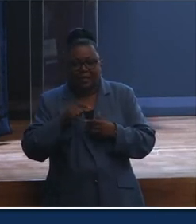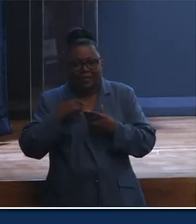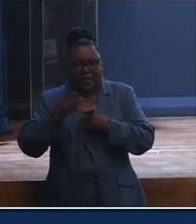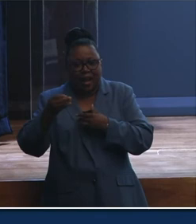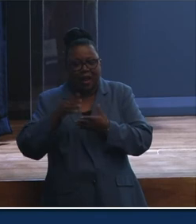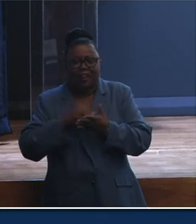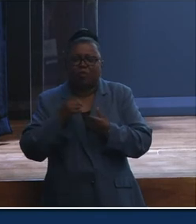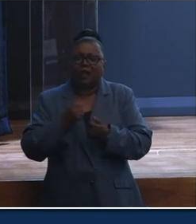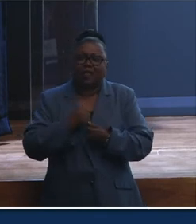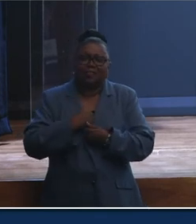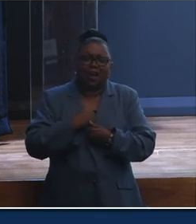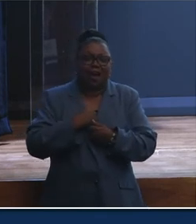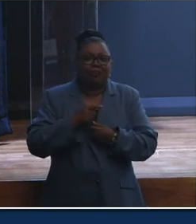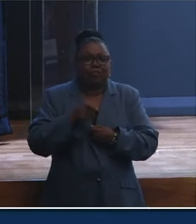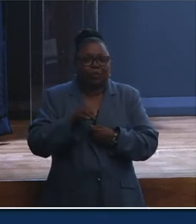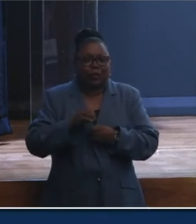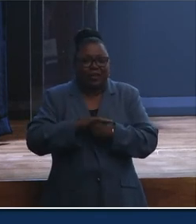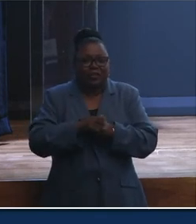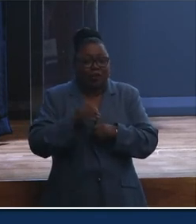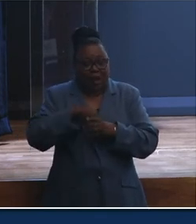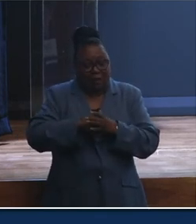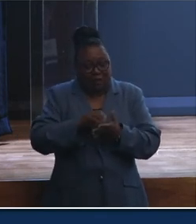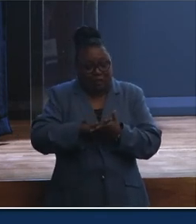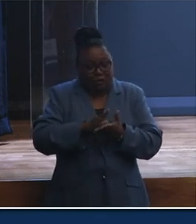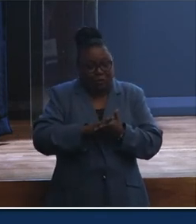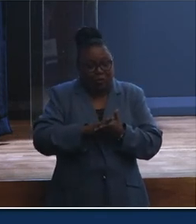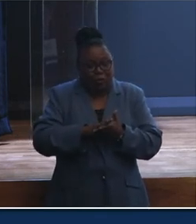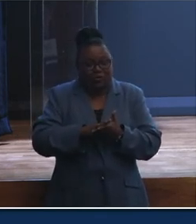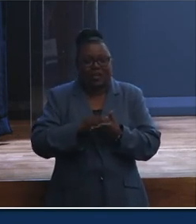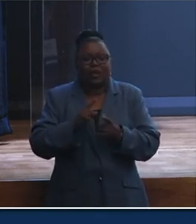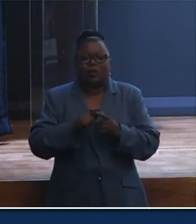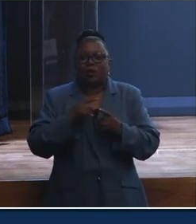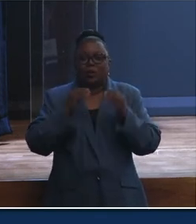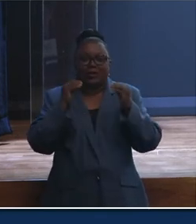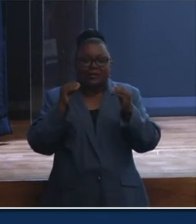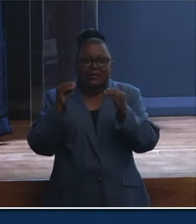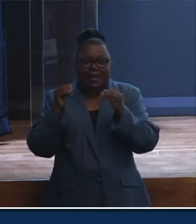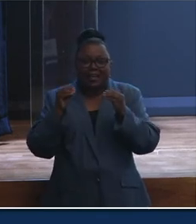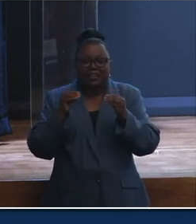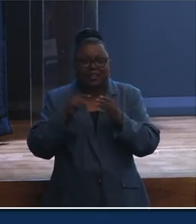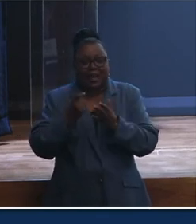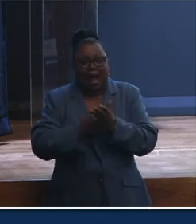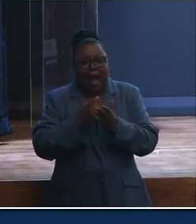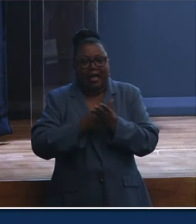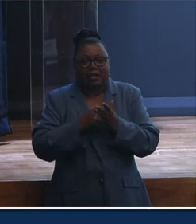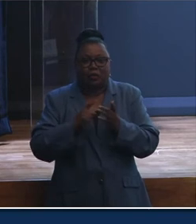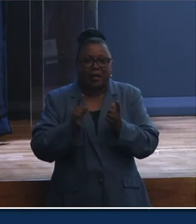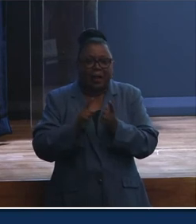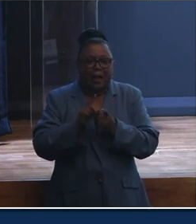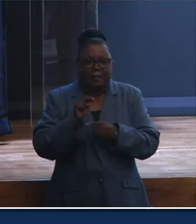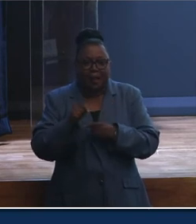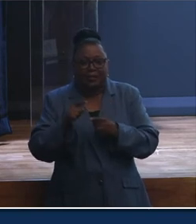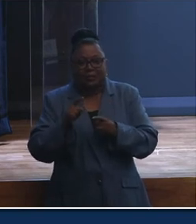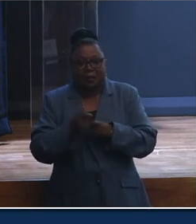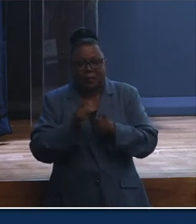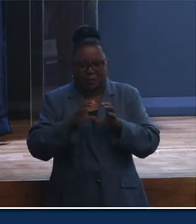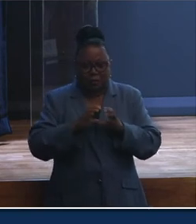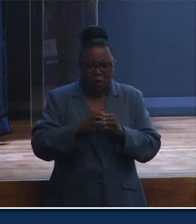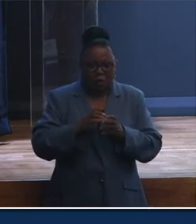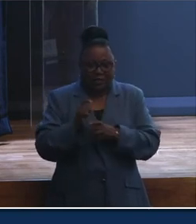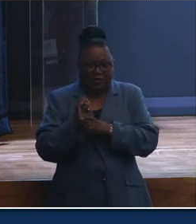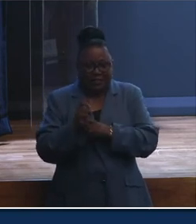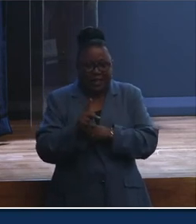which I love. Pre-COVID, I was in the schools. We were teaching hockey. We have nets, we have pennies, we have balls, we have